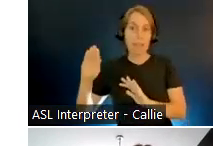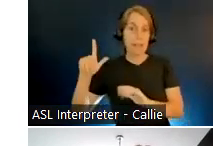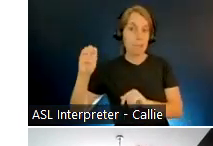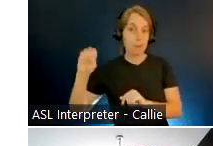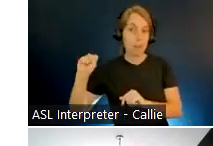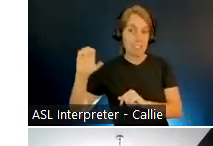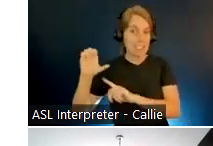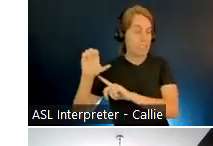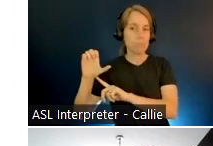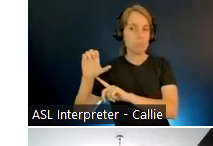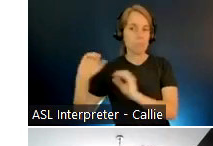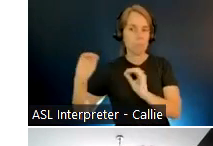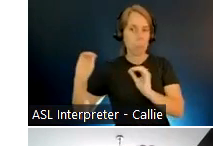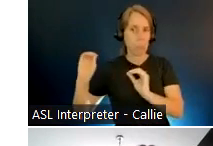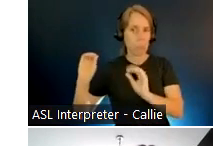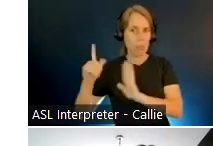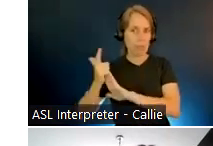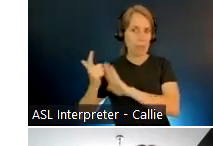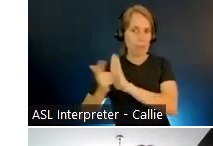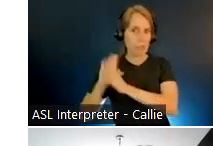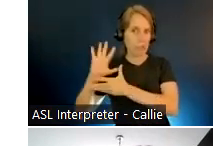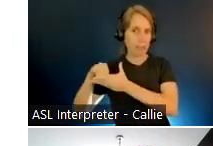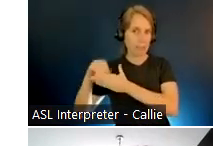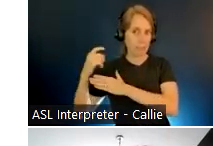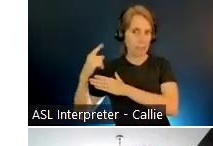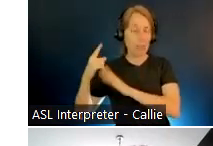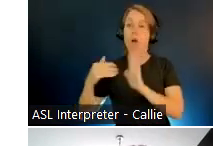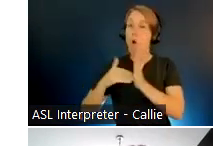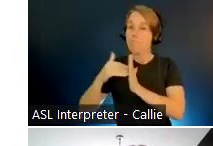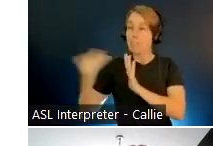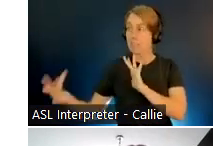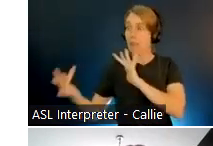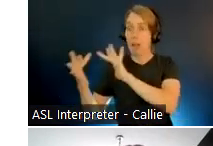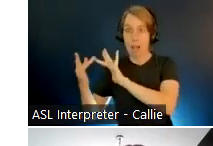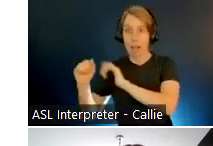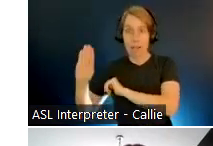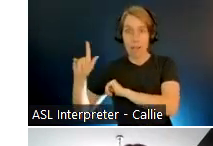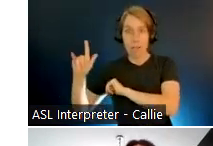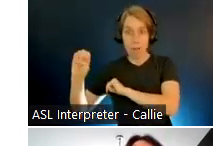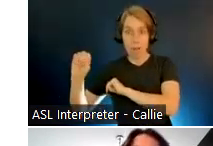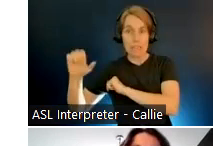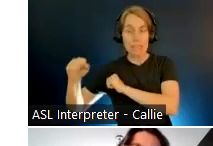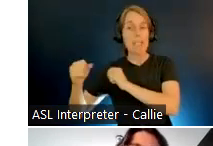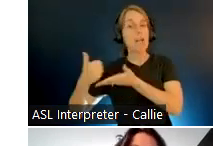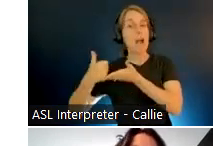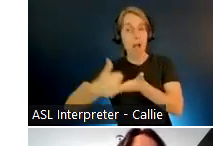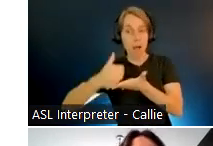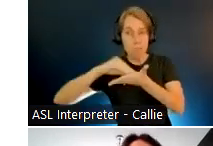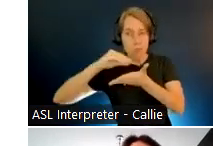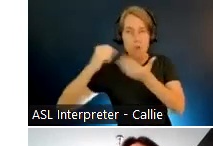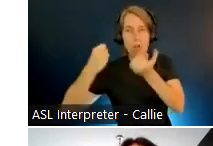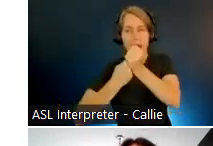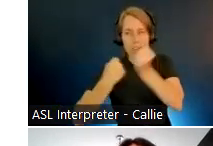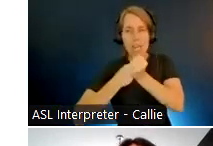so sometimes if you reach out to us first, we can definitely help you advocate for those needs, and